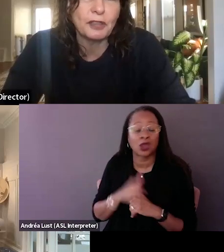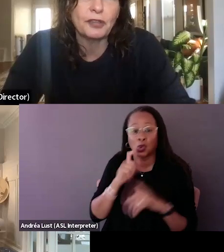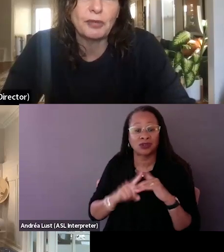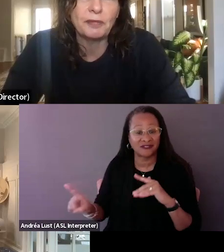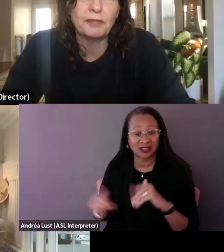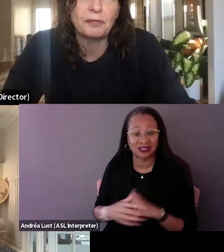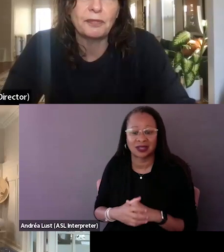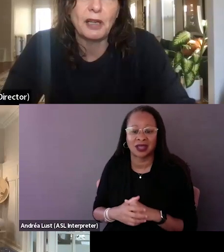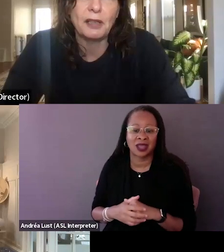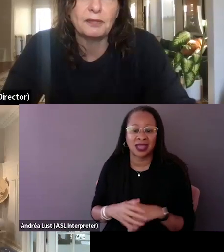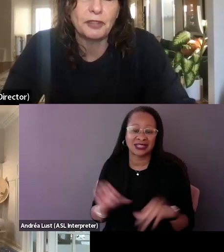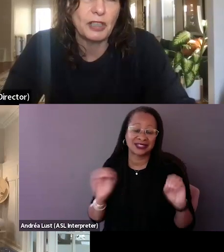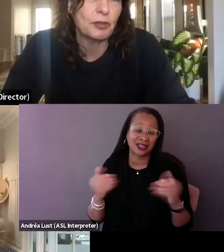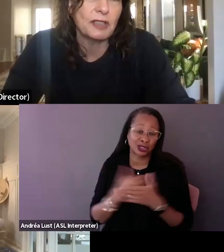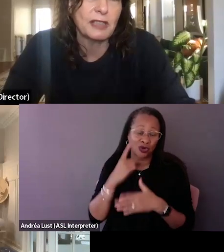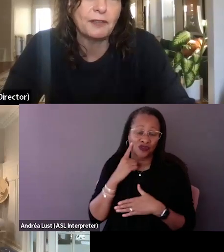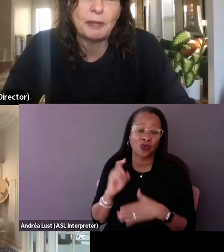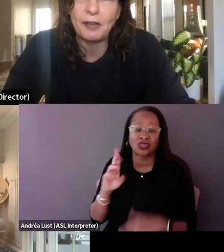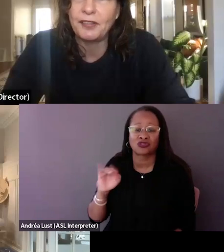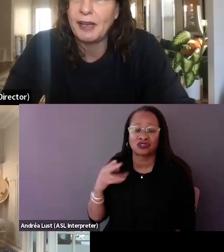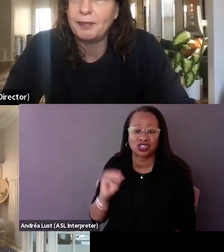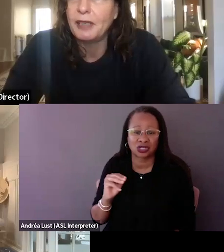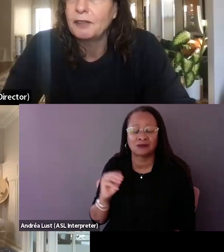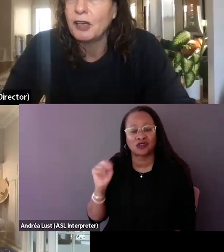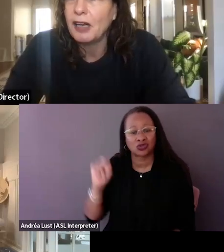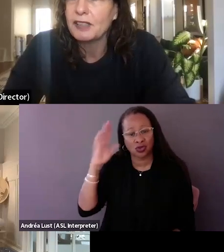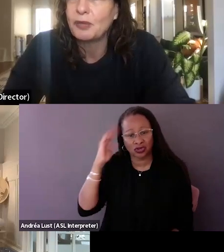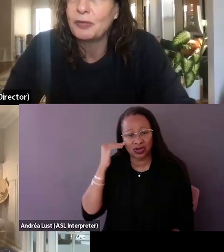new for the North Korean regime to discover about